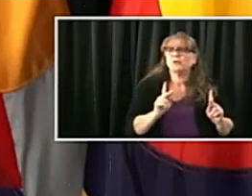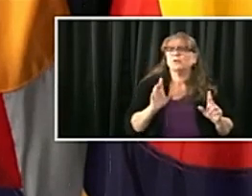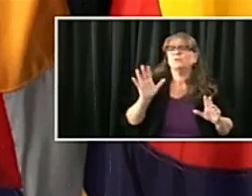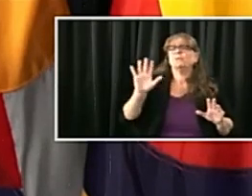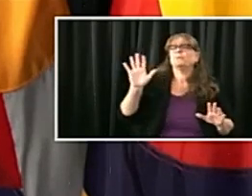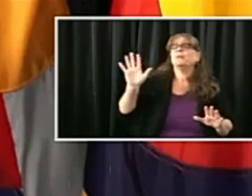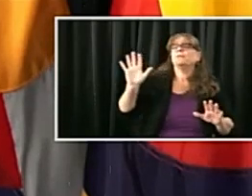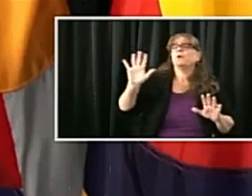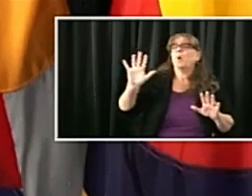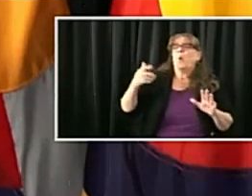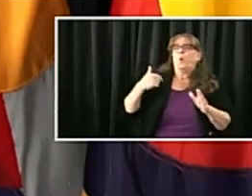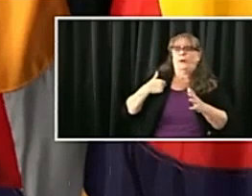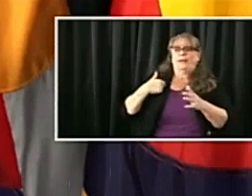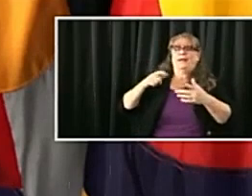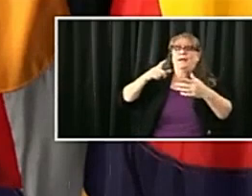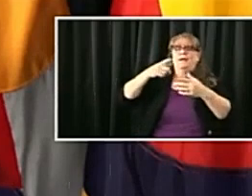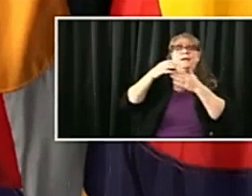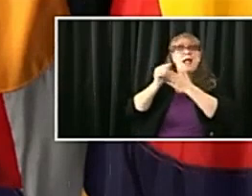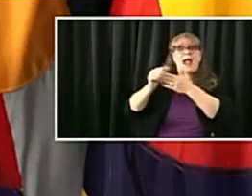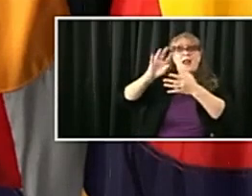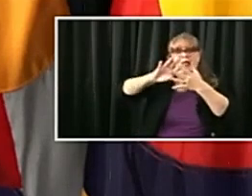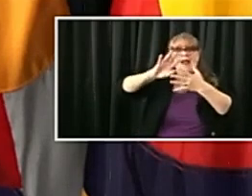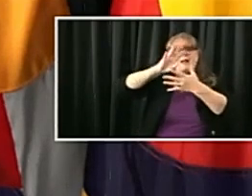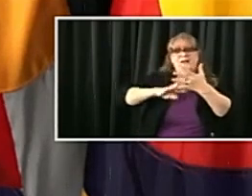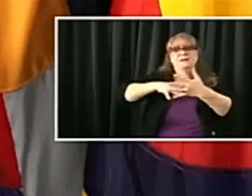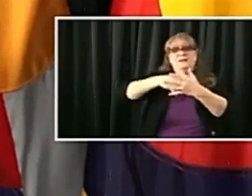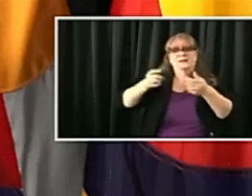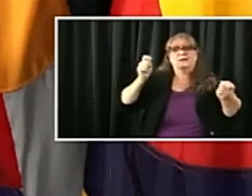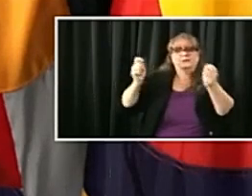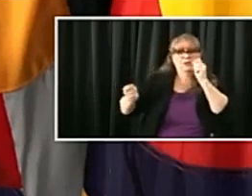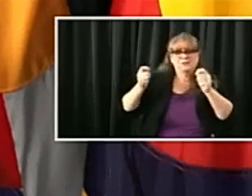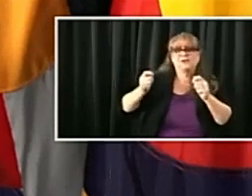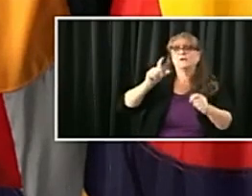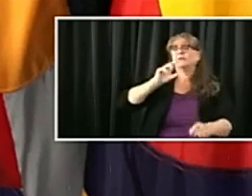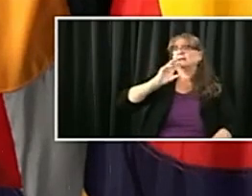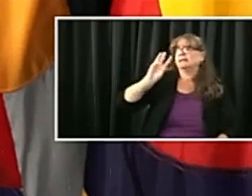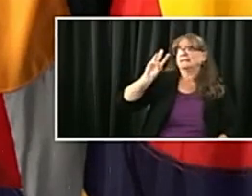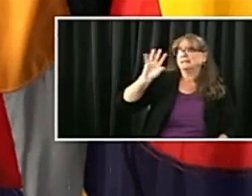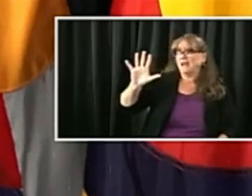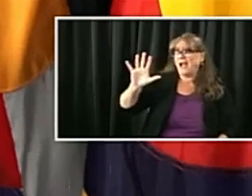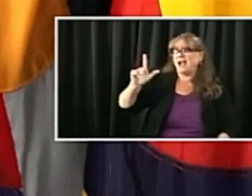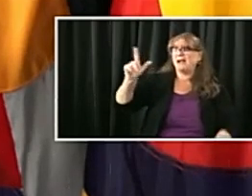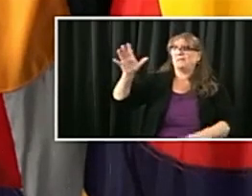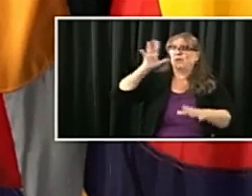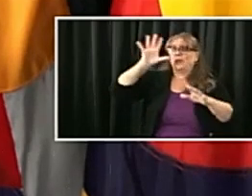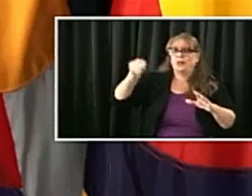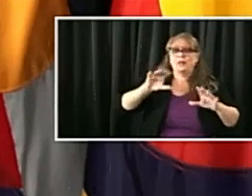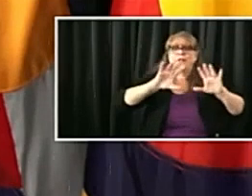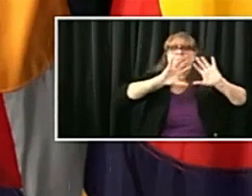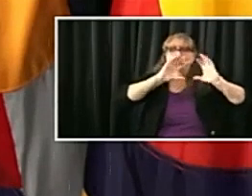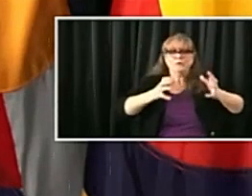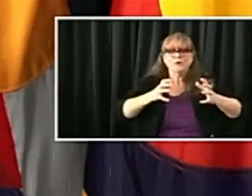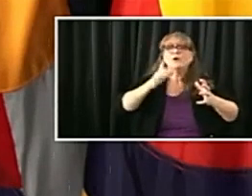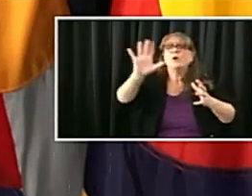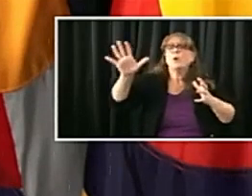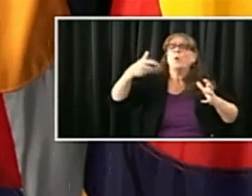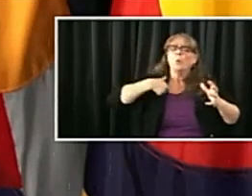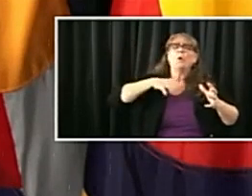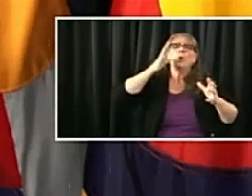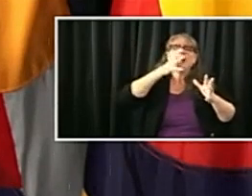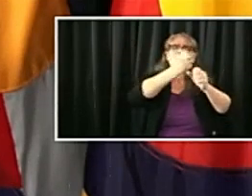for that later this week. Doesn't mean that 65 and up starts later this week. We need a little bit more information on supply. Of course, it does not make sense